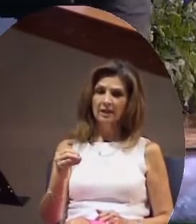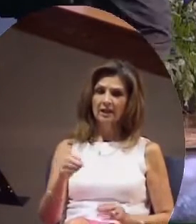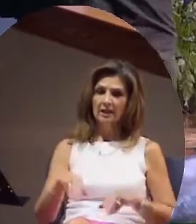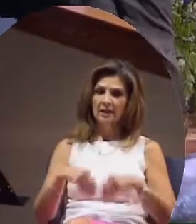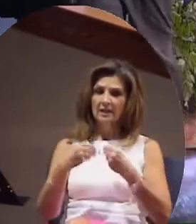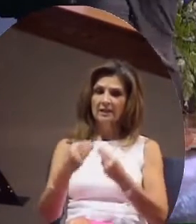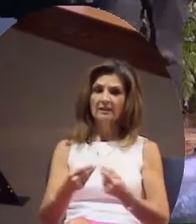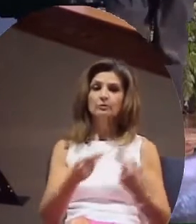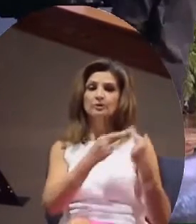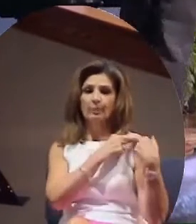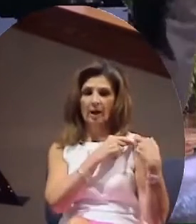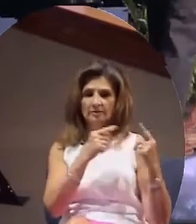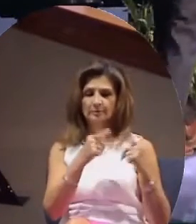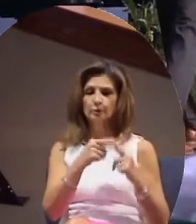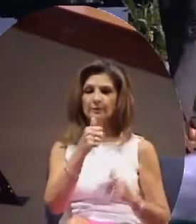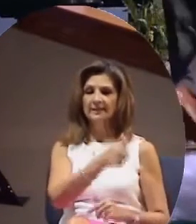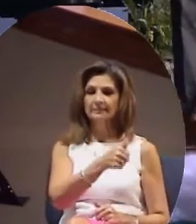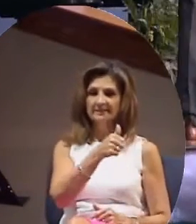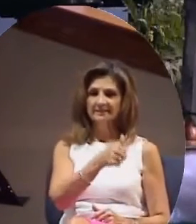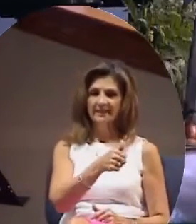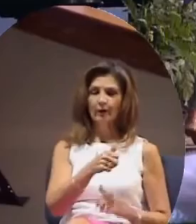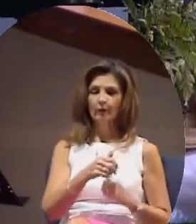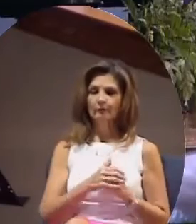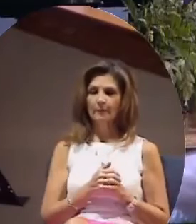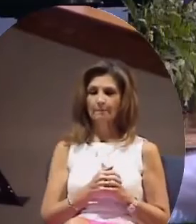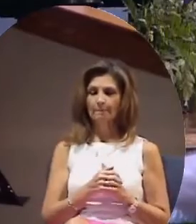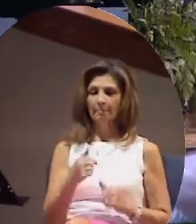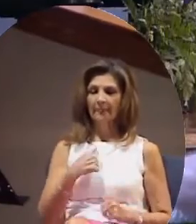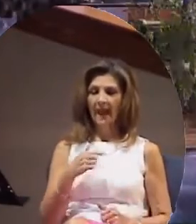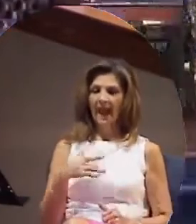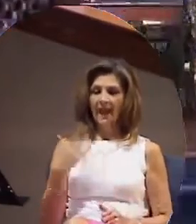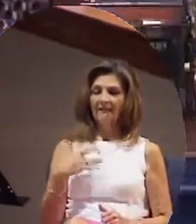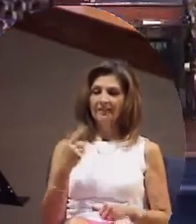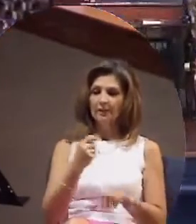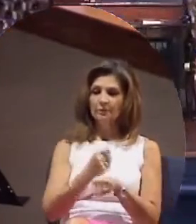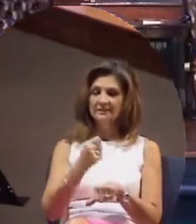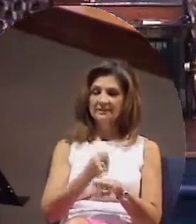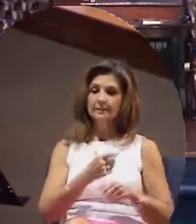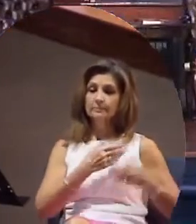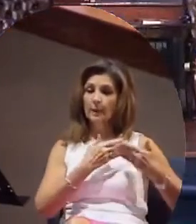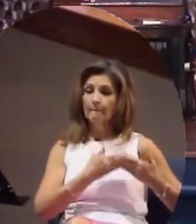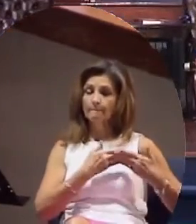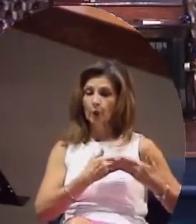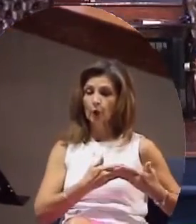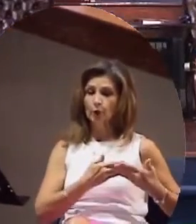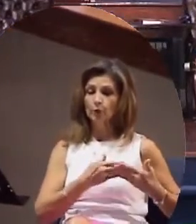church. I couldn't help but feel his burden when he got to saying